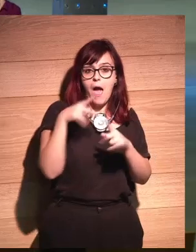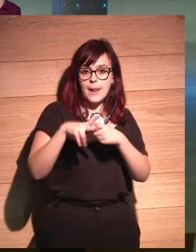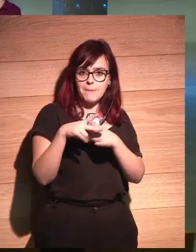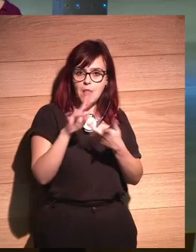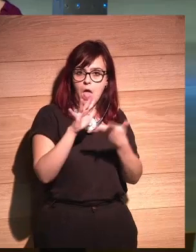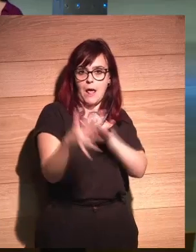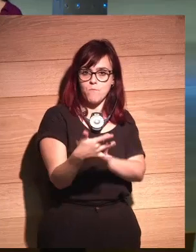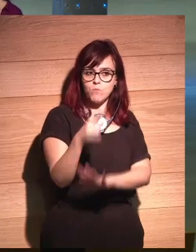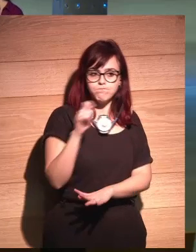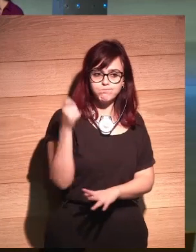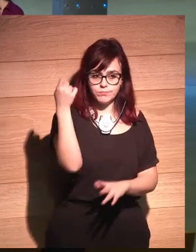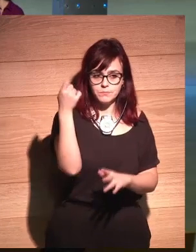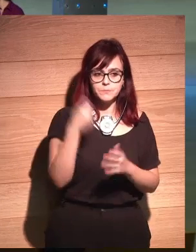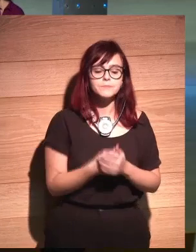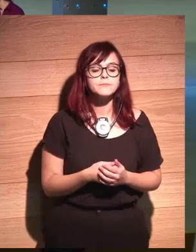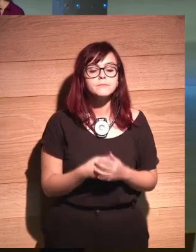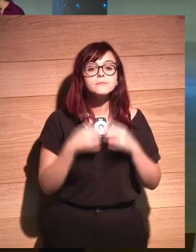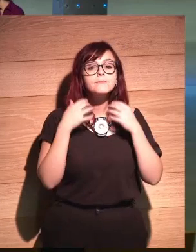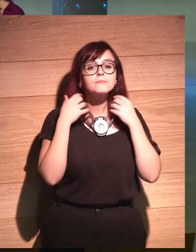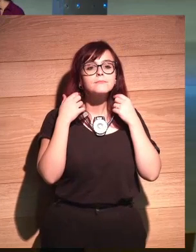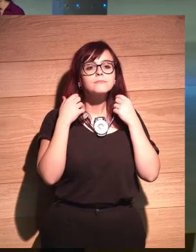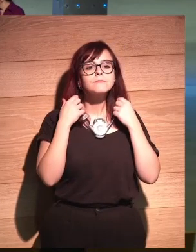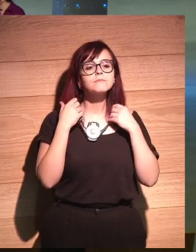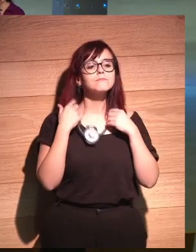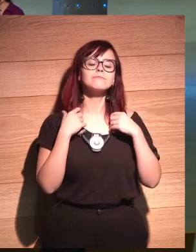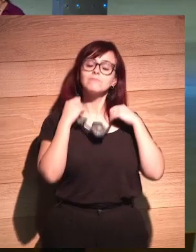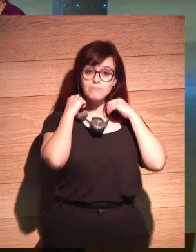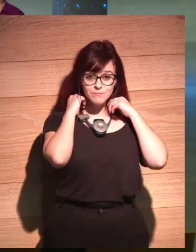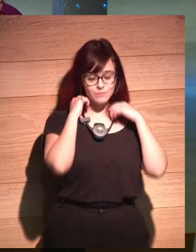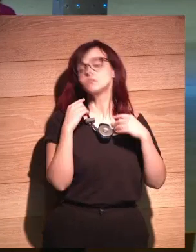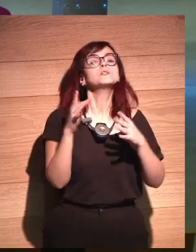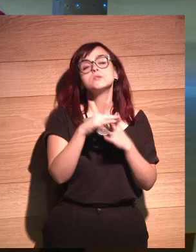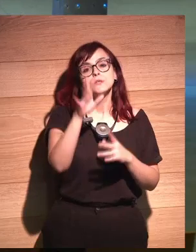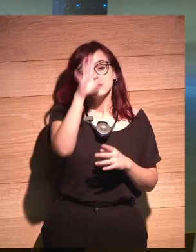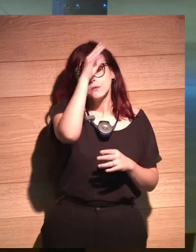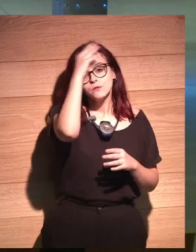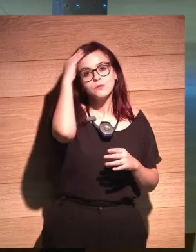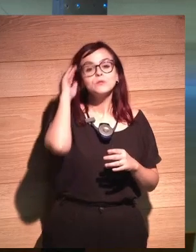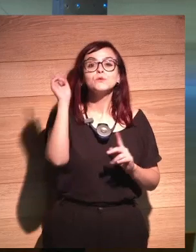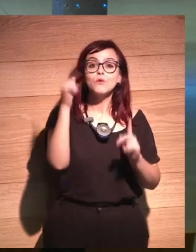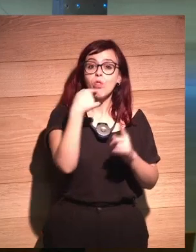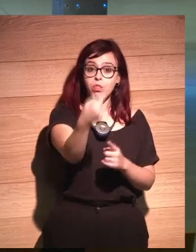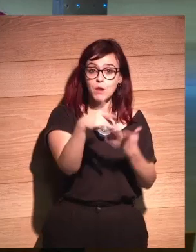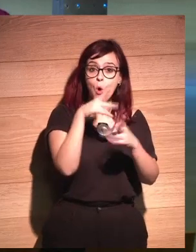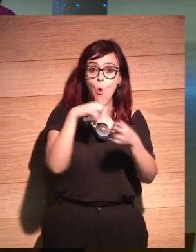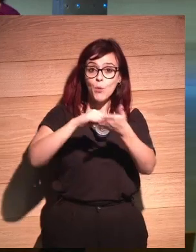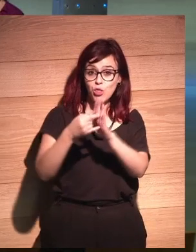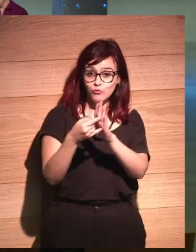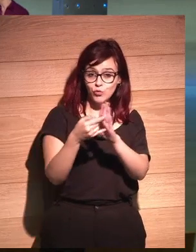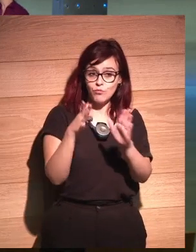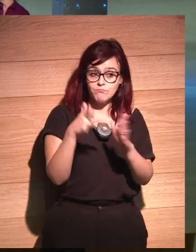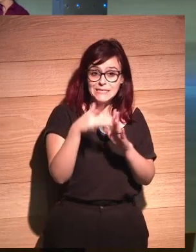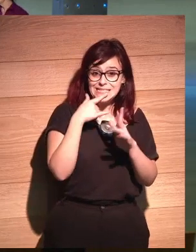Juana, sí. Simplemente quería decir que como I just wanted